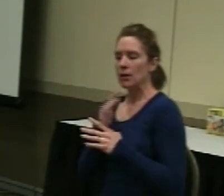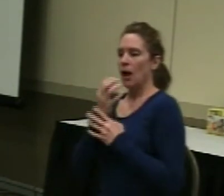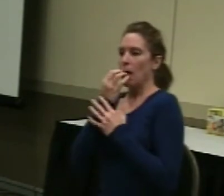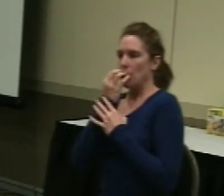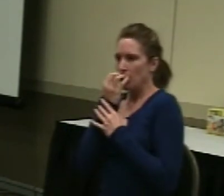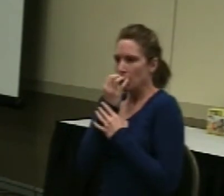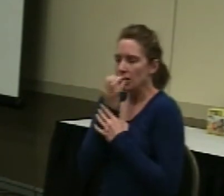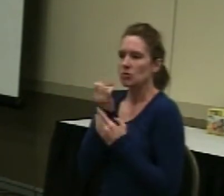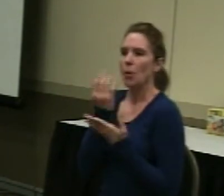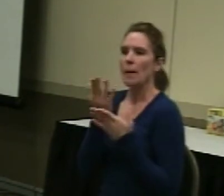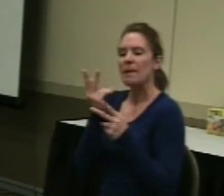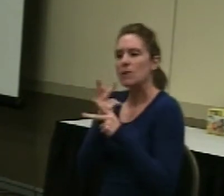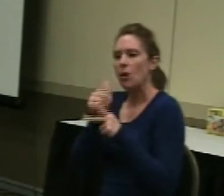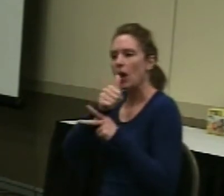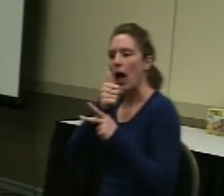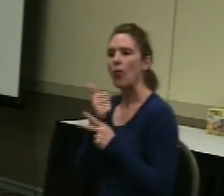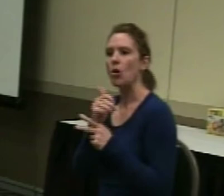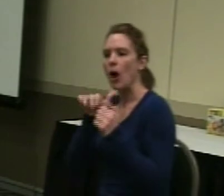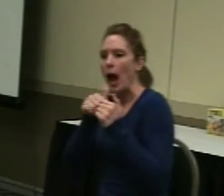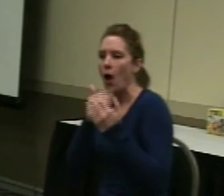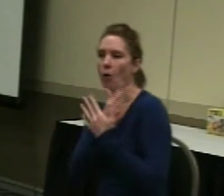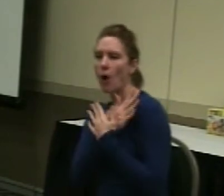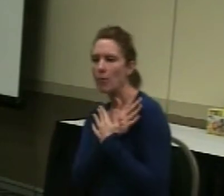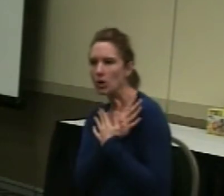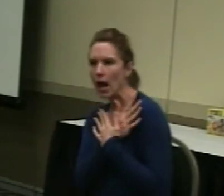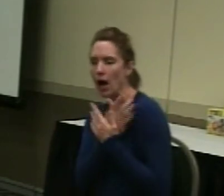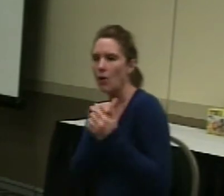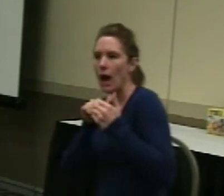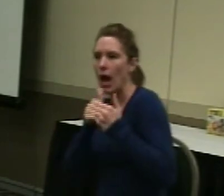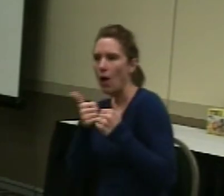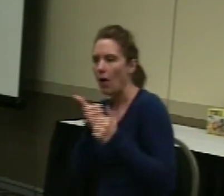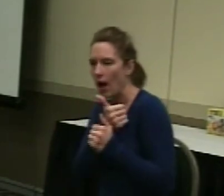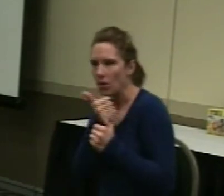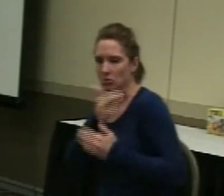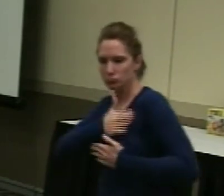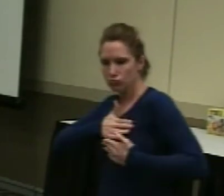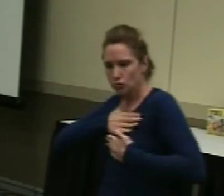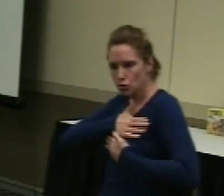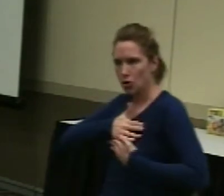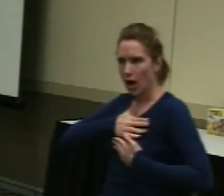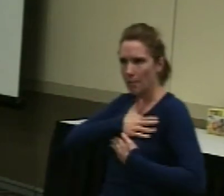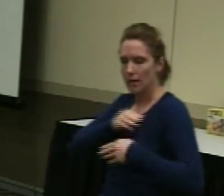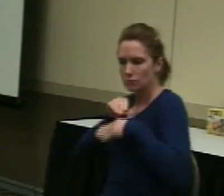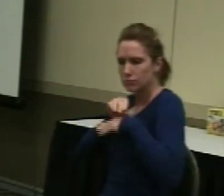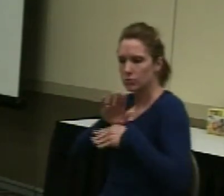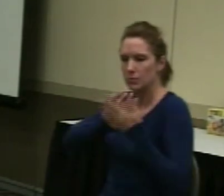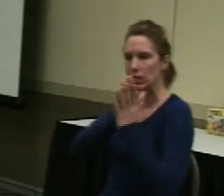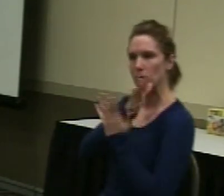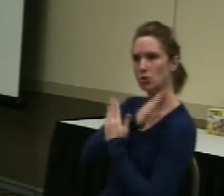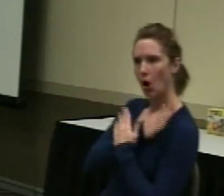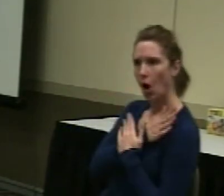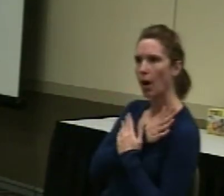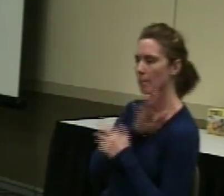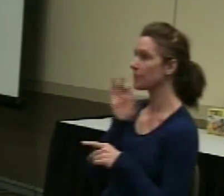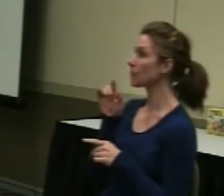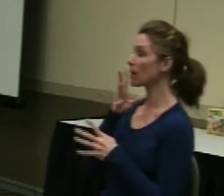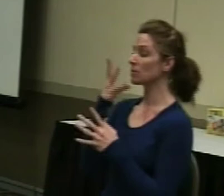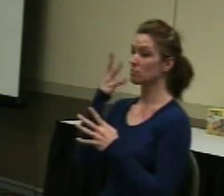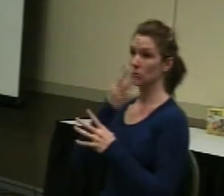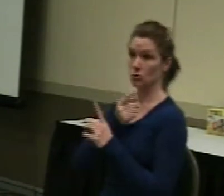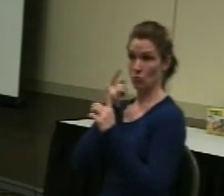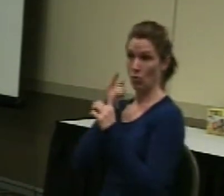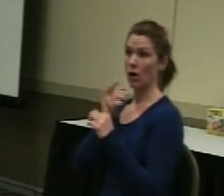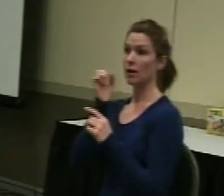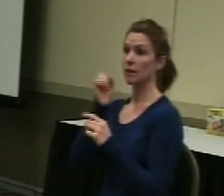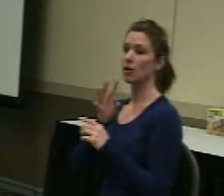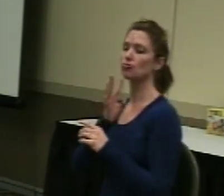some other things that calm her or that she enjoys. And beautiful point. We are going to talk today